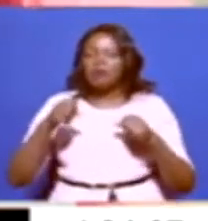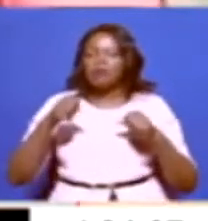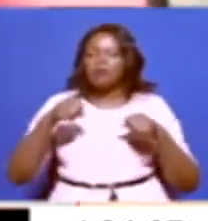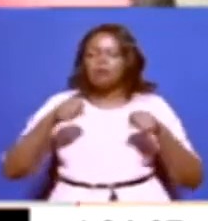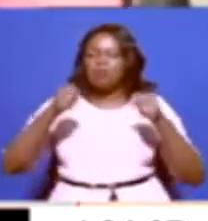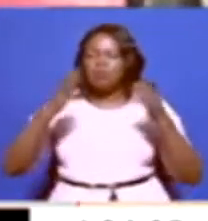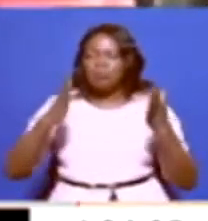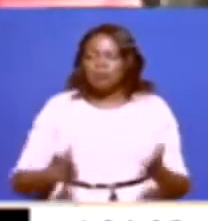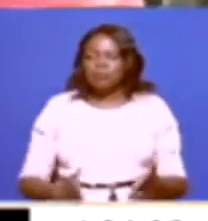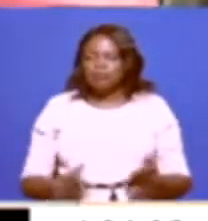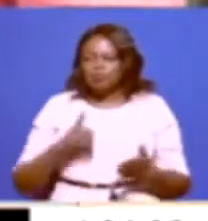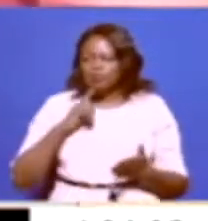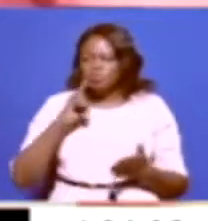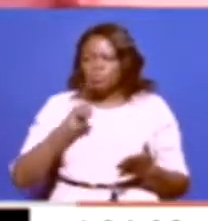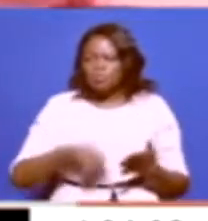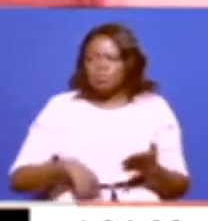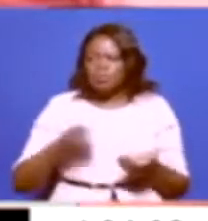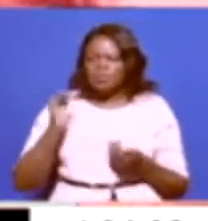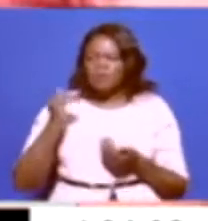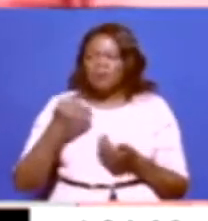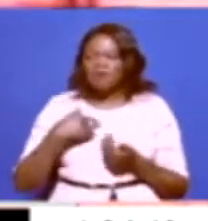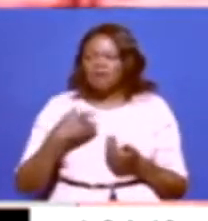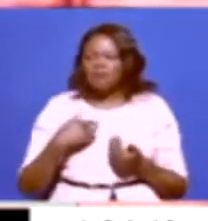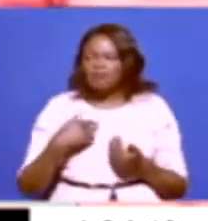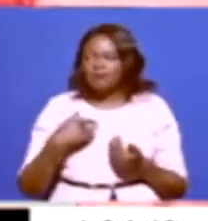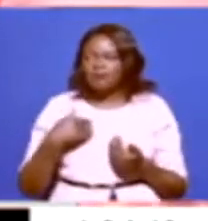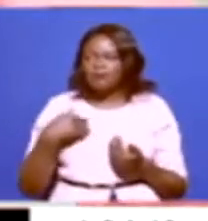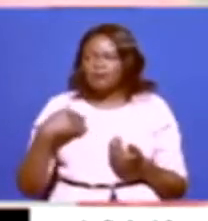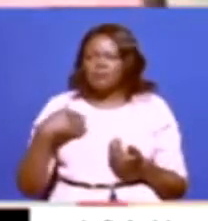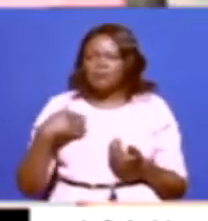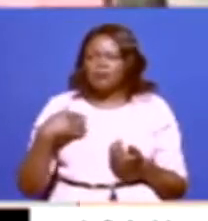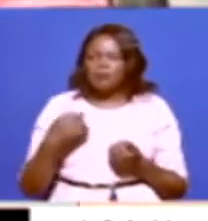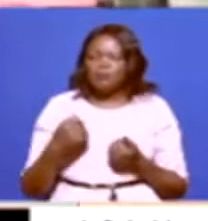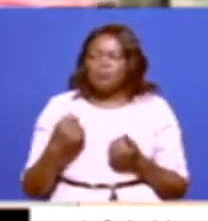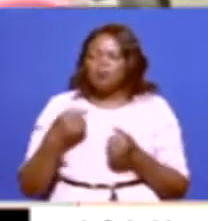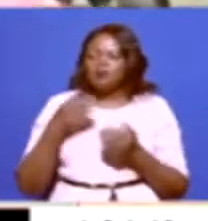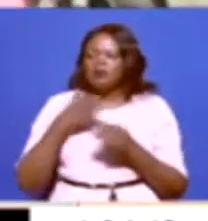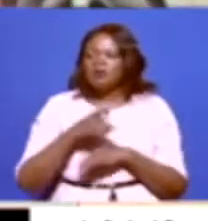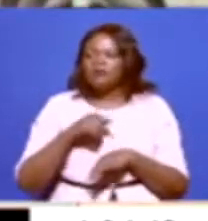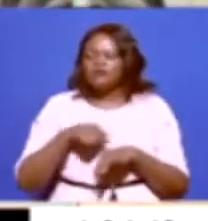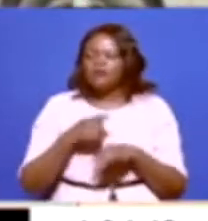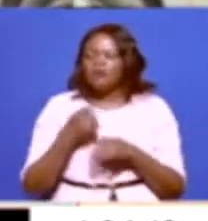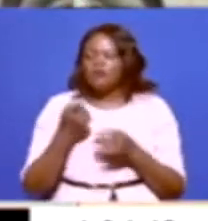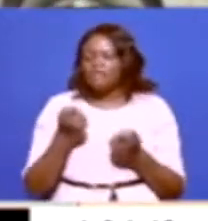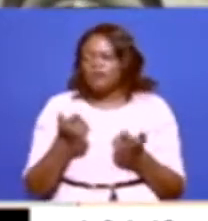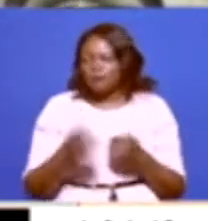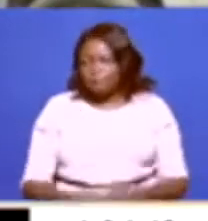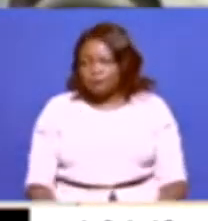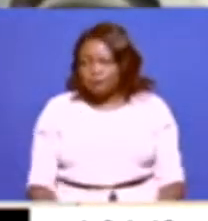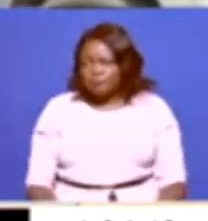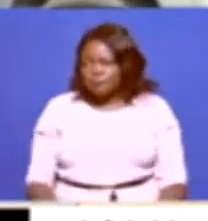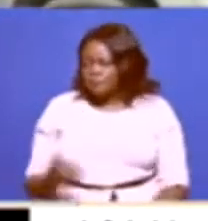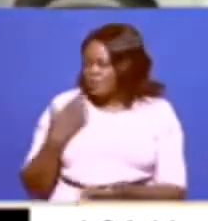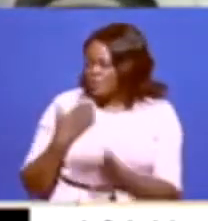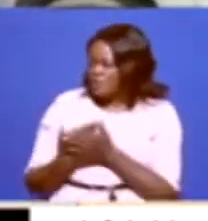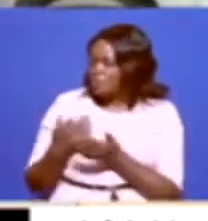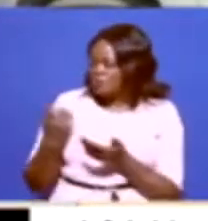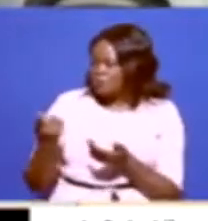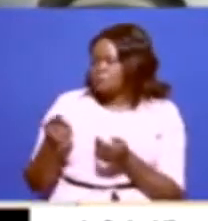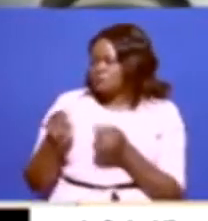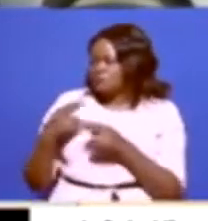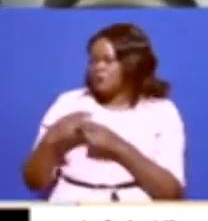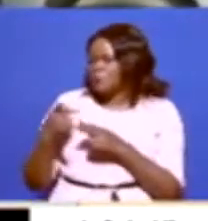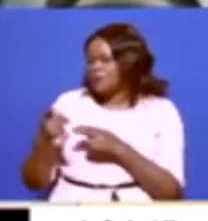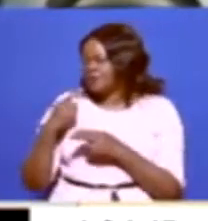to tell us what the expectations are coming in the coming few hours. Brother, how are you? Fine. Utanieleza majina yako na tuambie